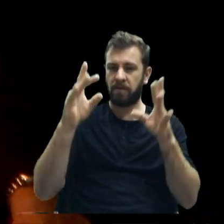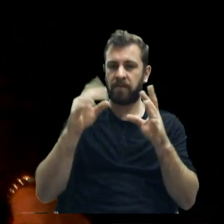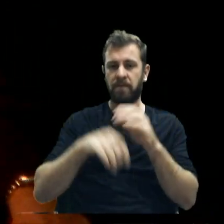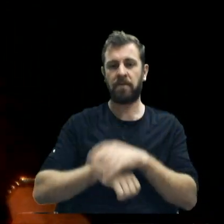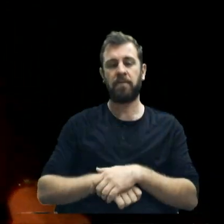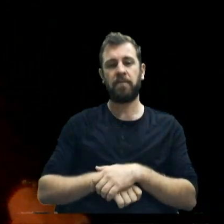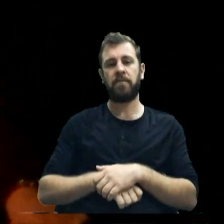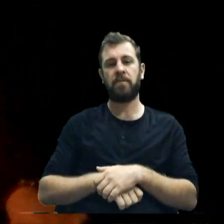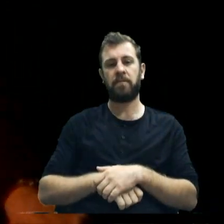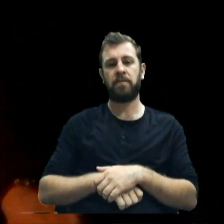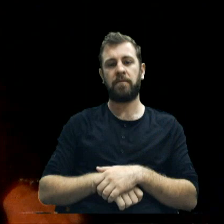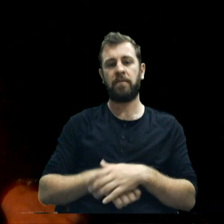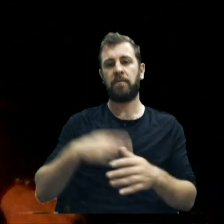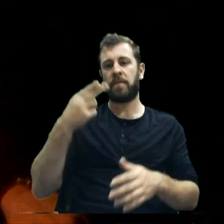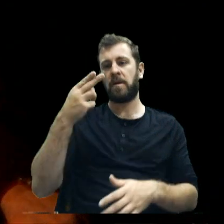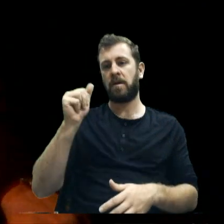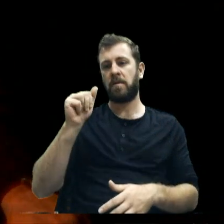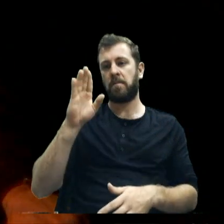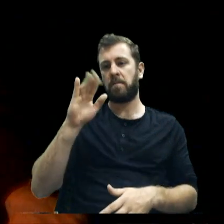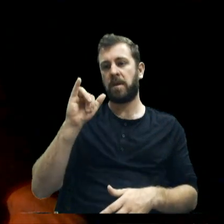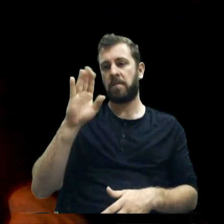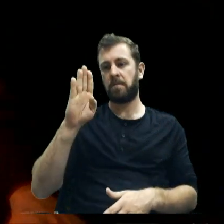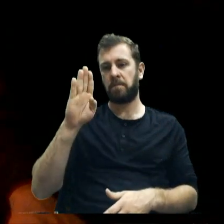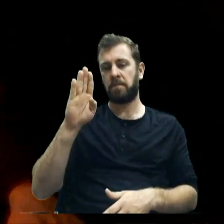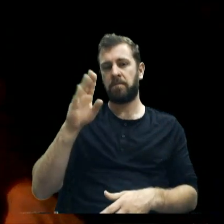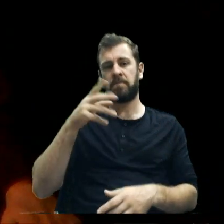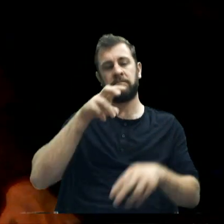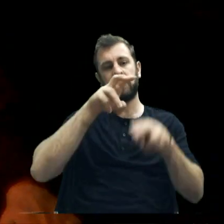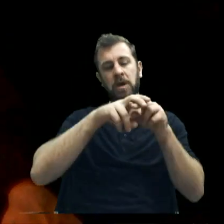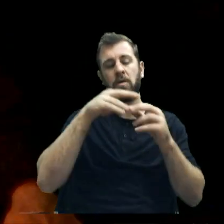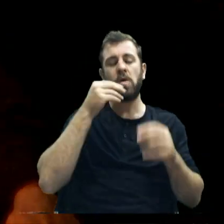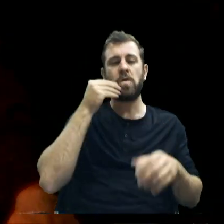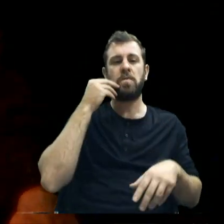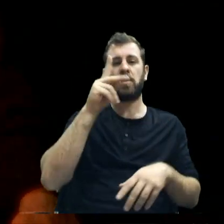Habib is sitting in his home in Kufa.